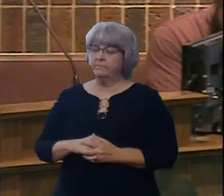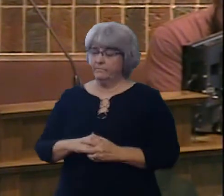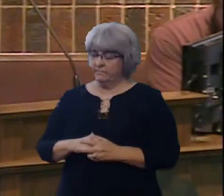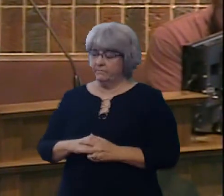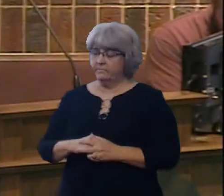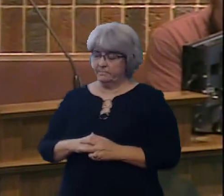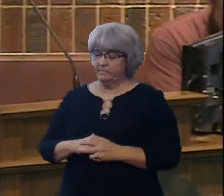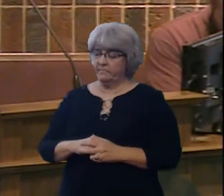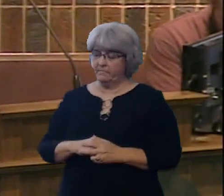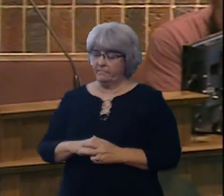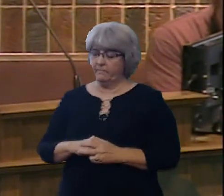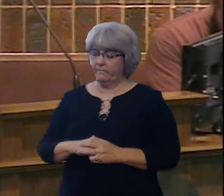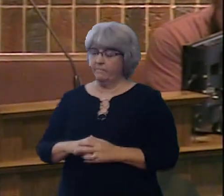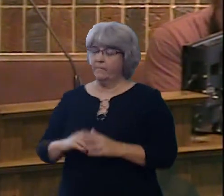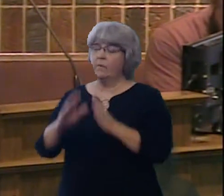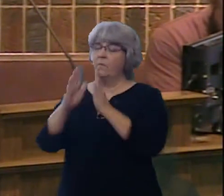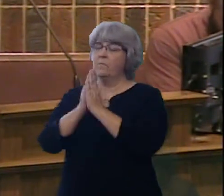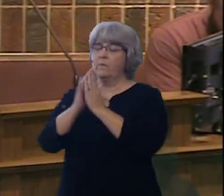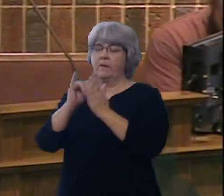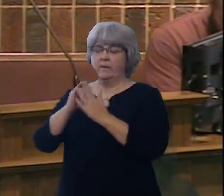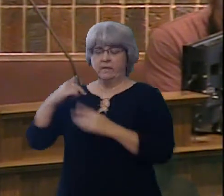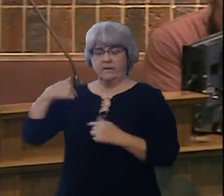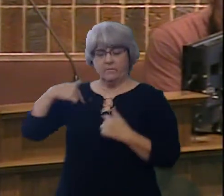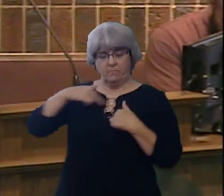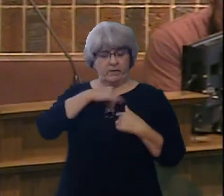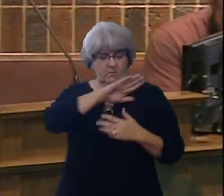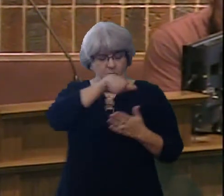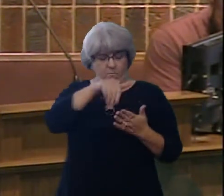We pray that all of us do our part